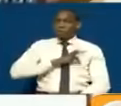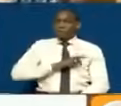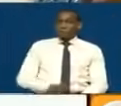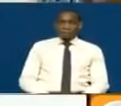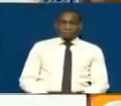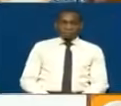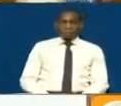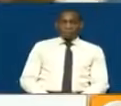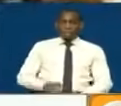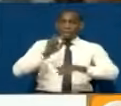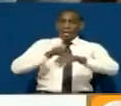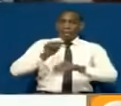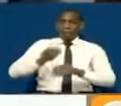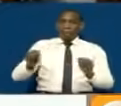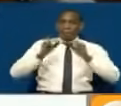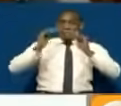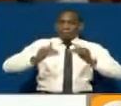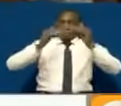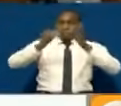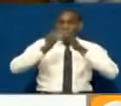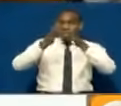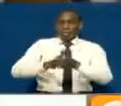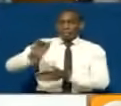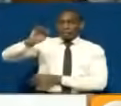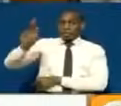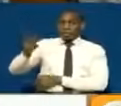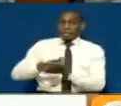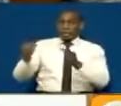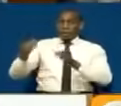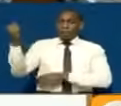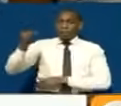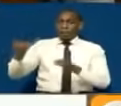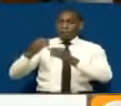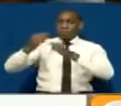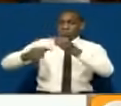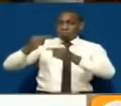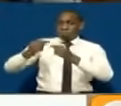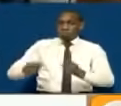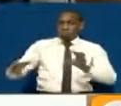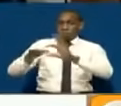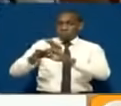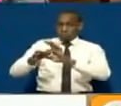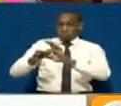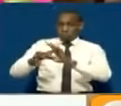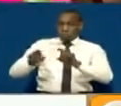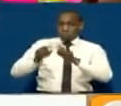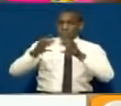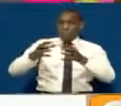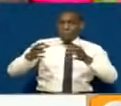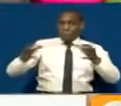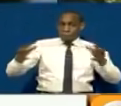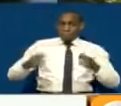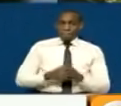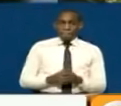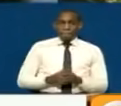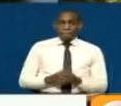gains. With the Embu meeting shelved, the leaders under the Mount Kenya Political Forum continued to consolidate their base and expand their